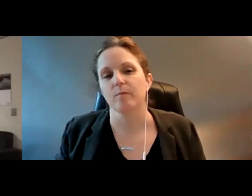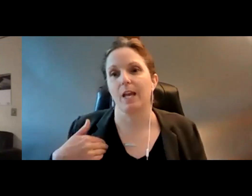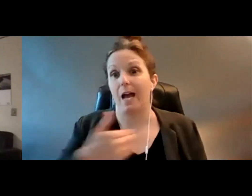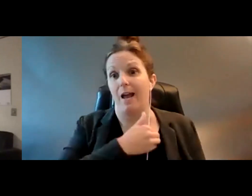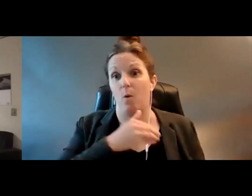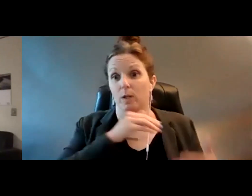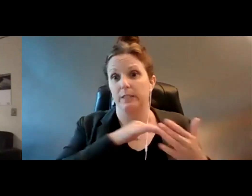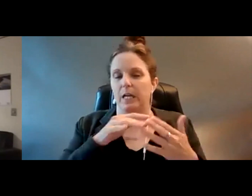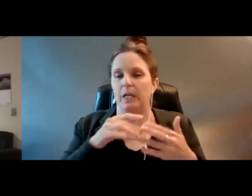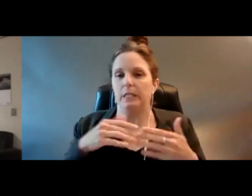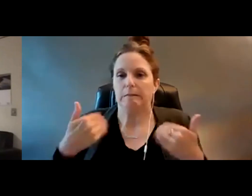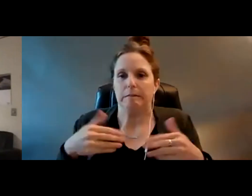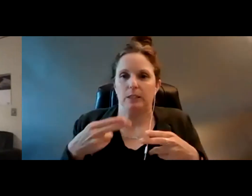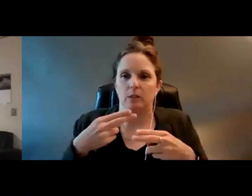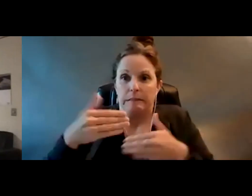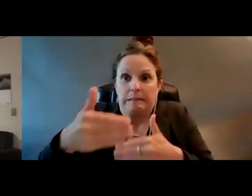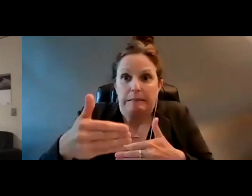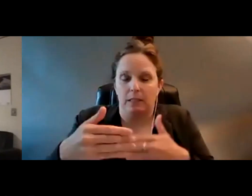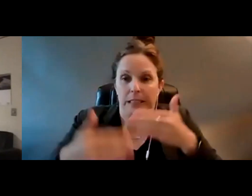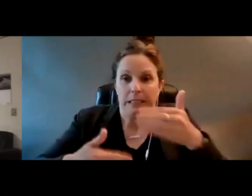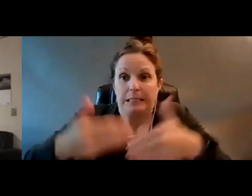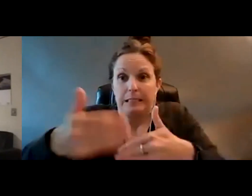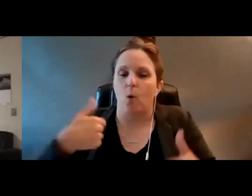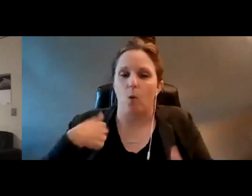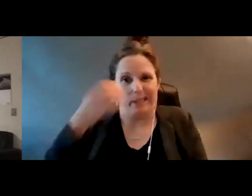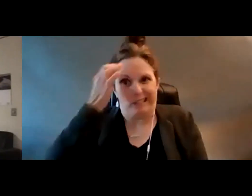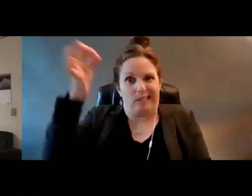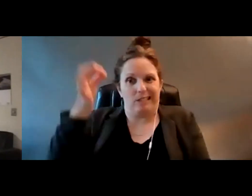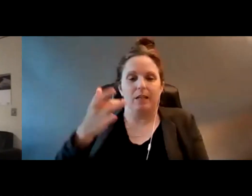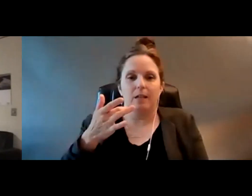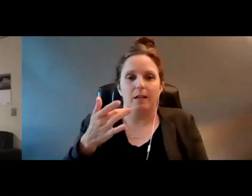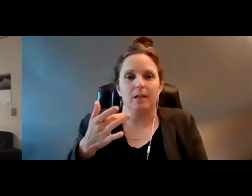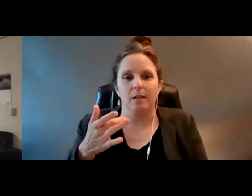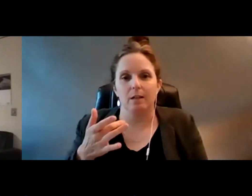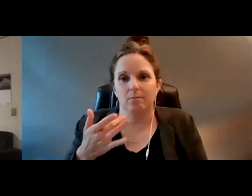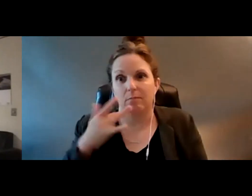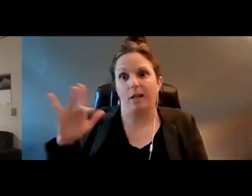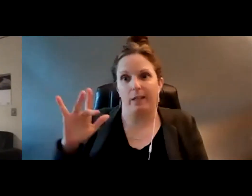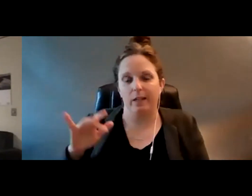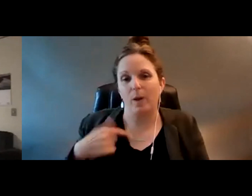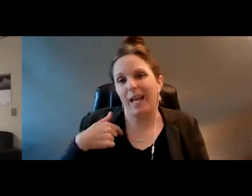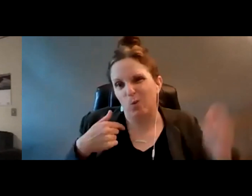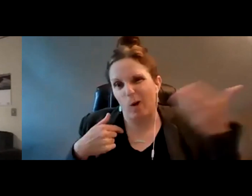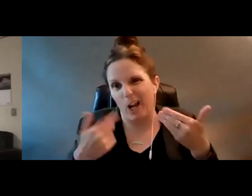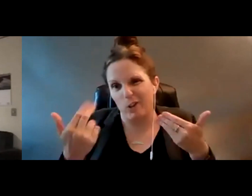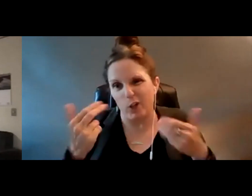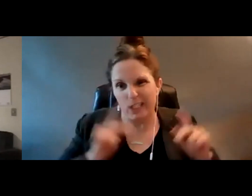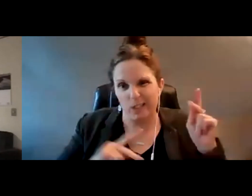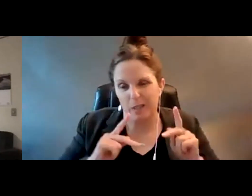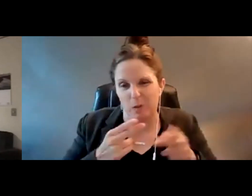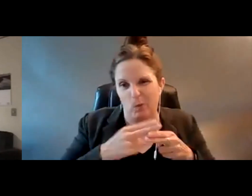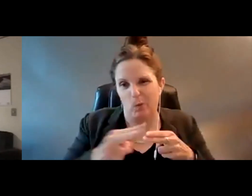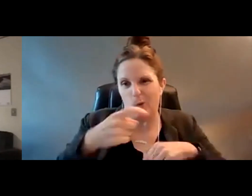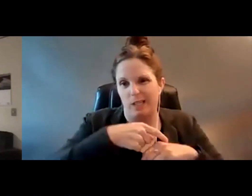of our program for, I don't know, 20 years. But in the implementation phase, I think it's